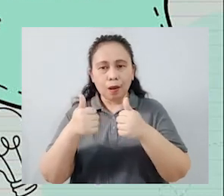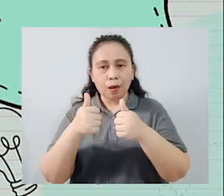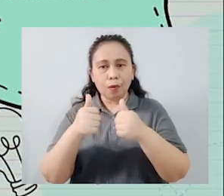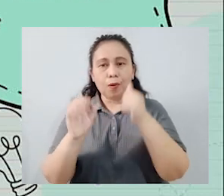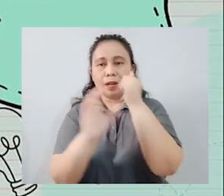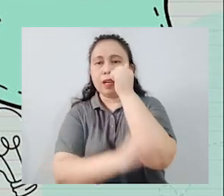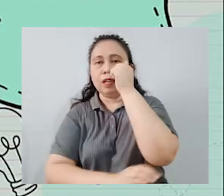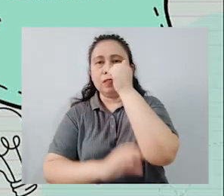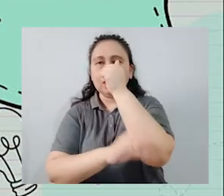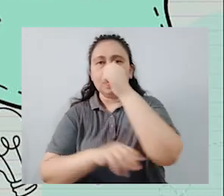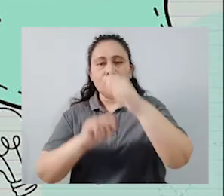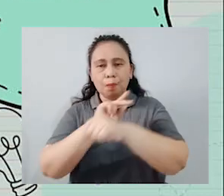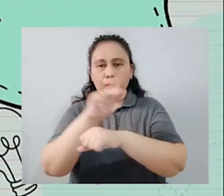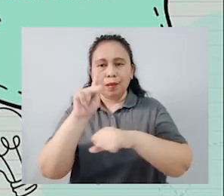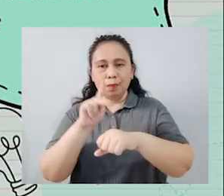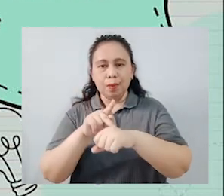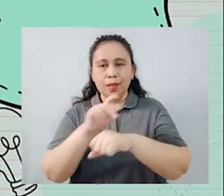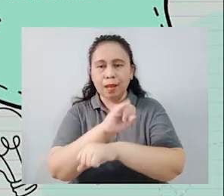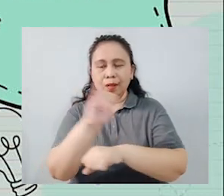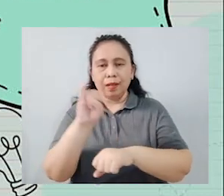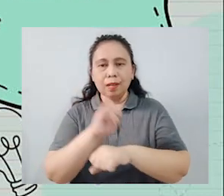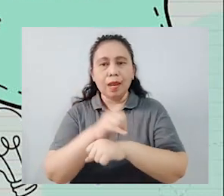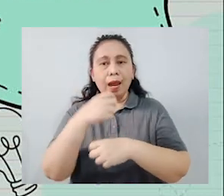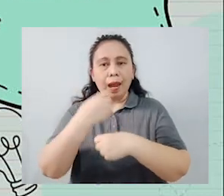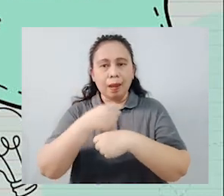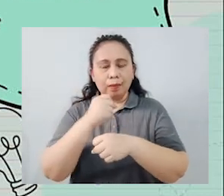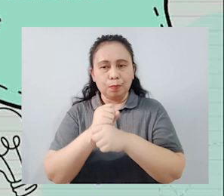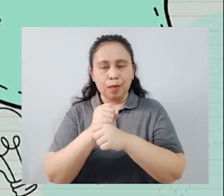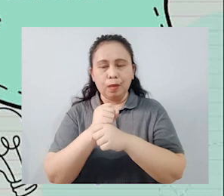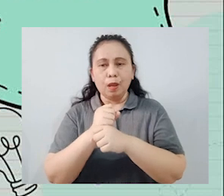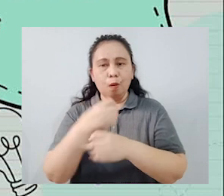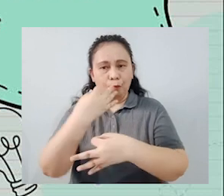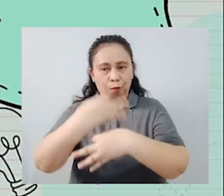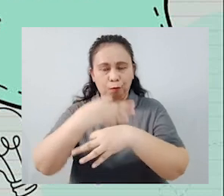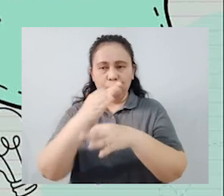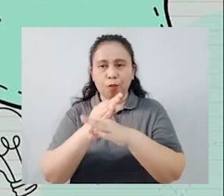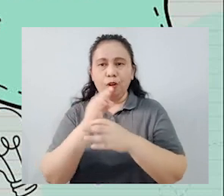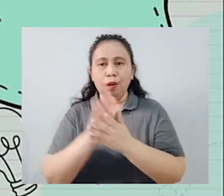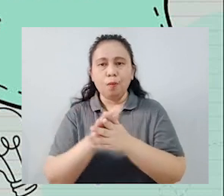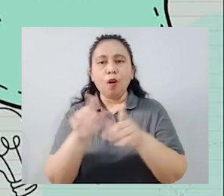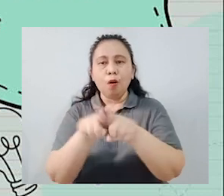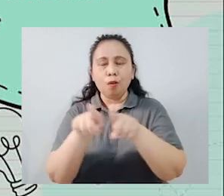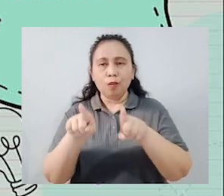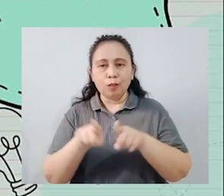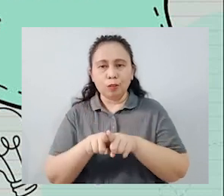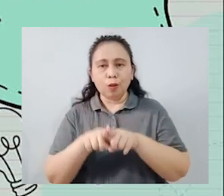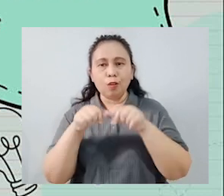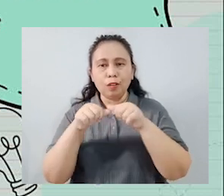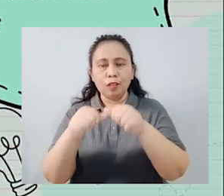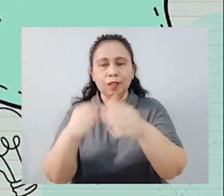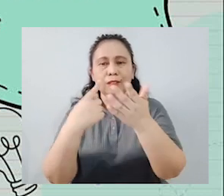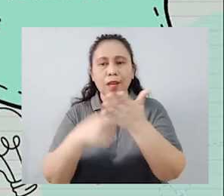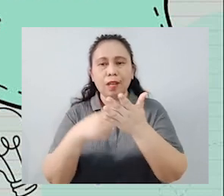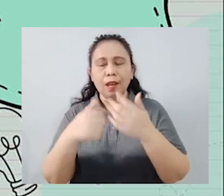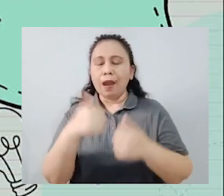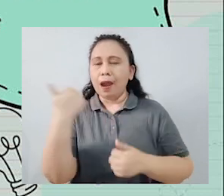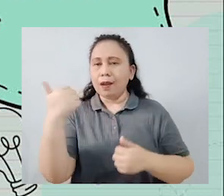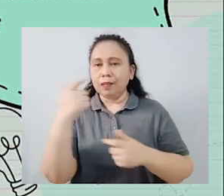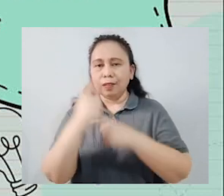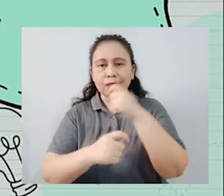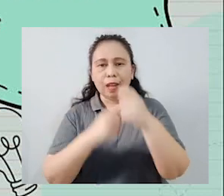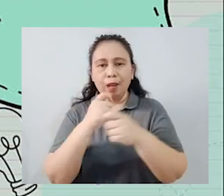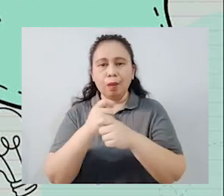country, the islands of the Philippines, have been formed. Also, we will continue discussing on the other types of